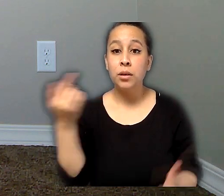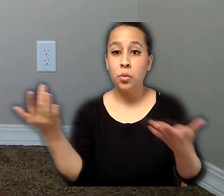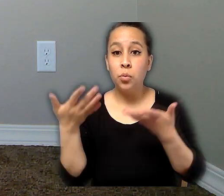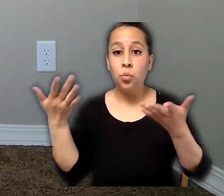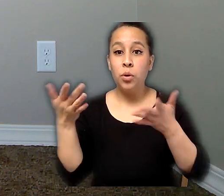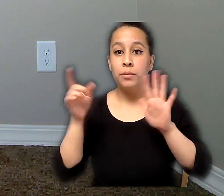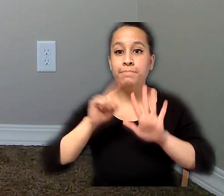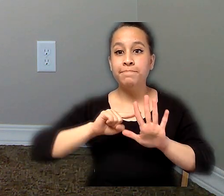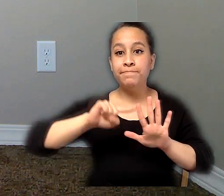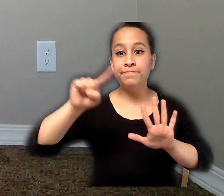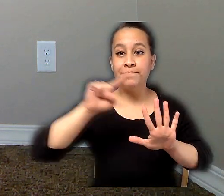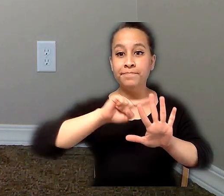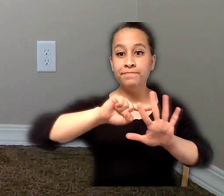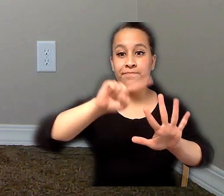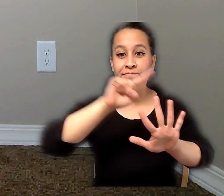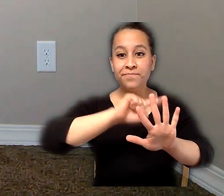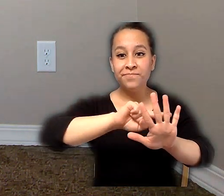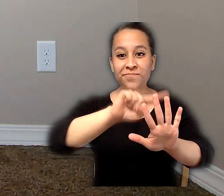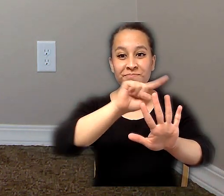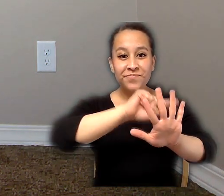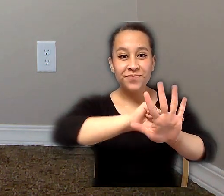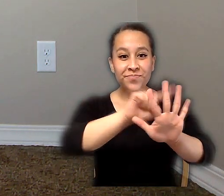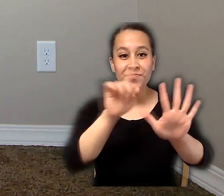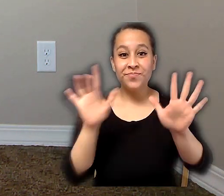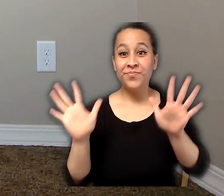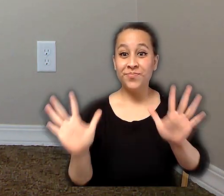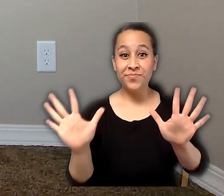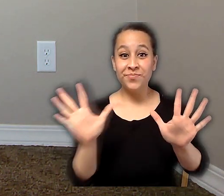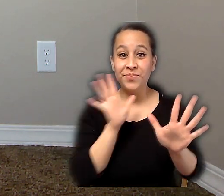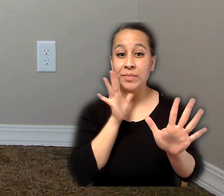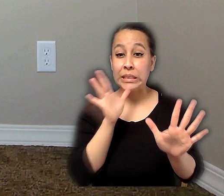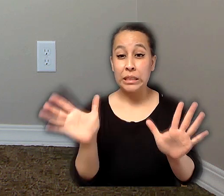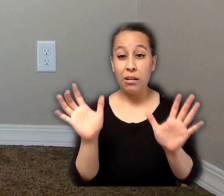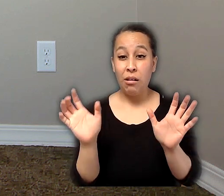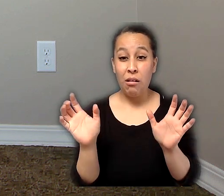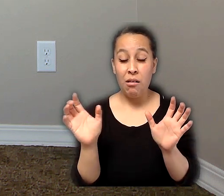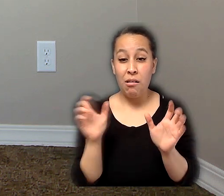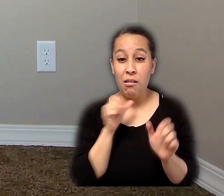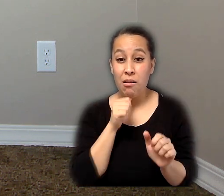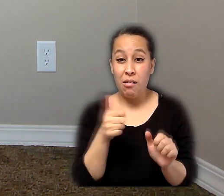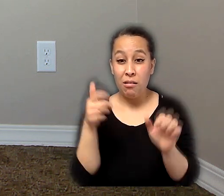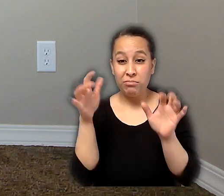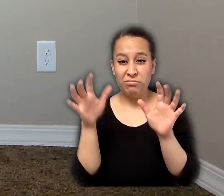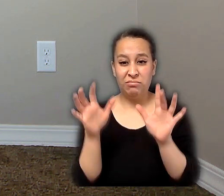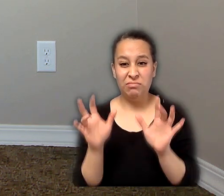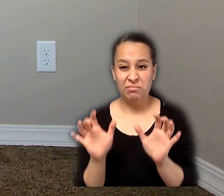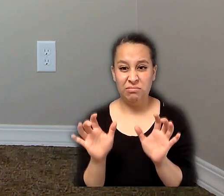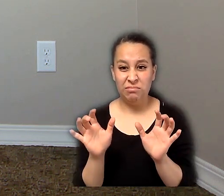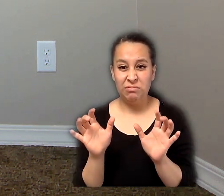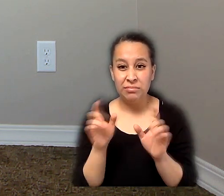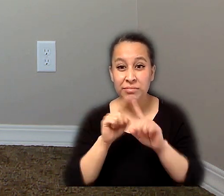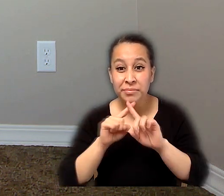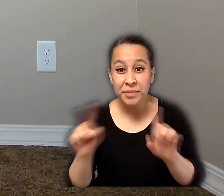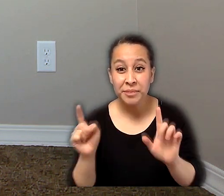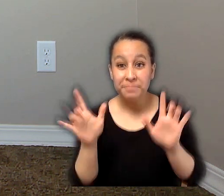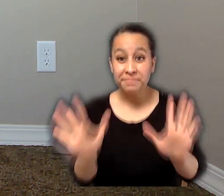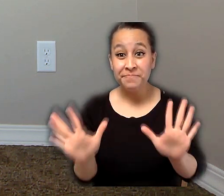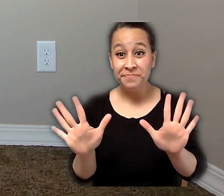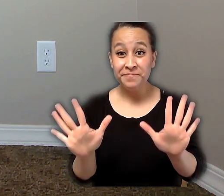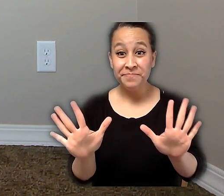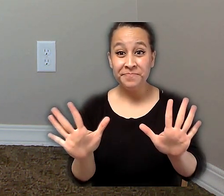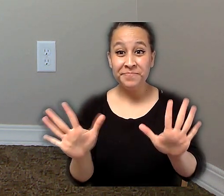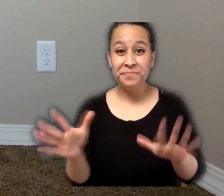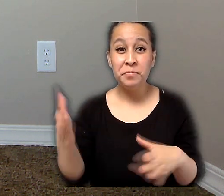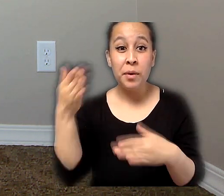want crispy, crispy fingers. Super crispy fingers. Not soggy fingers, but crispy fingers. And at the